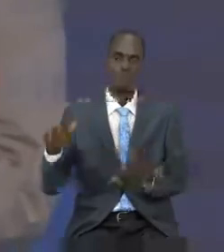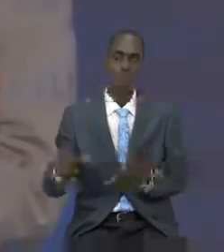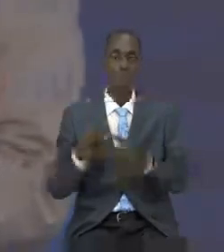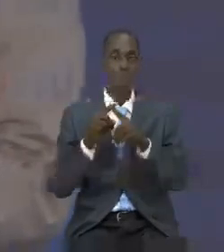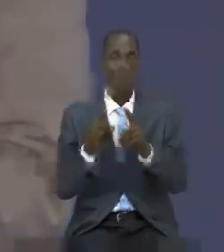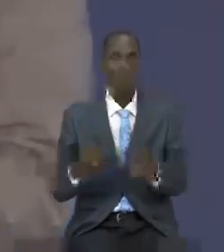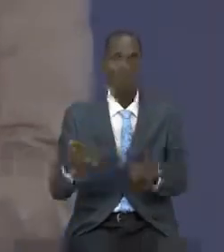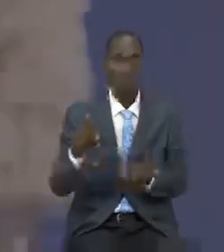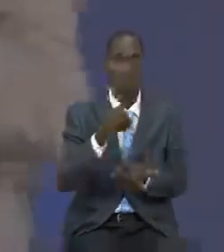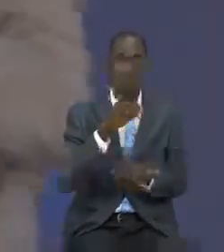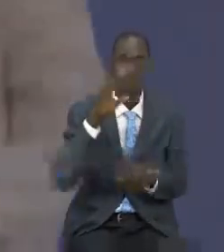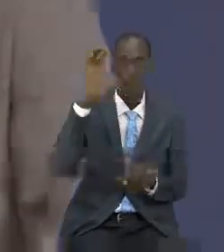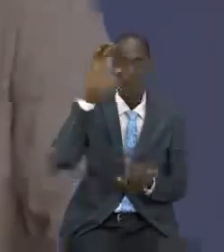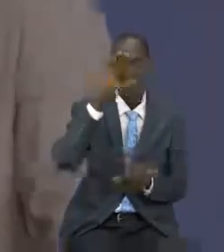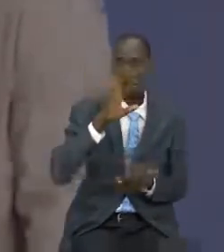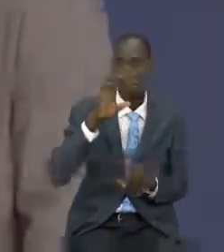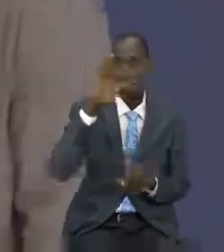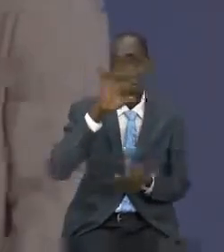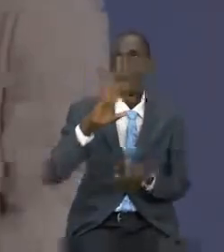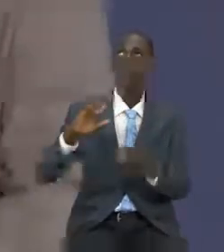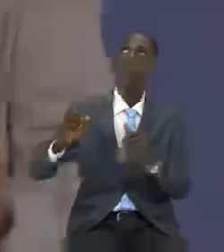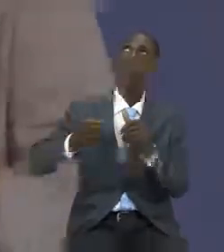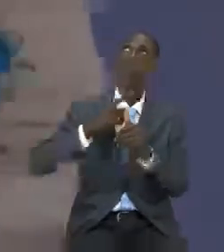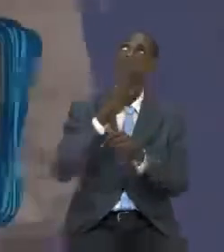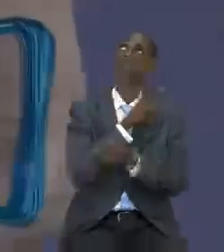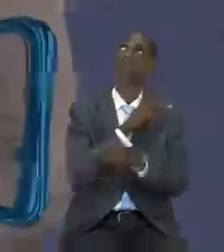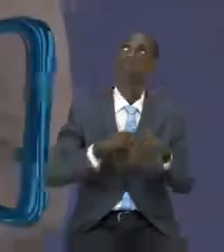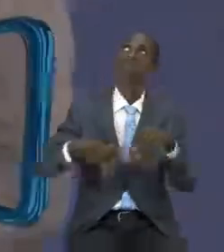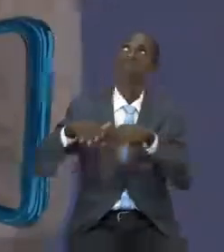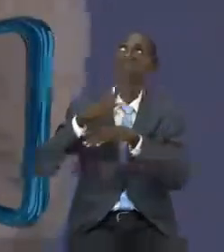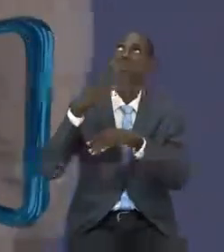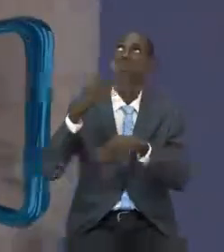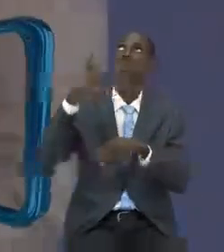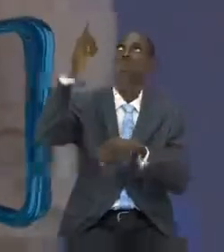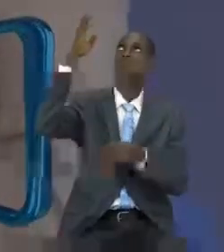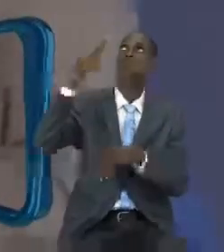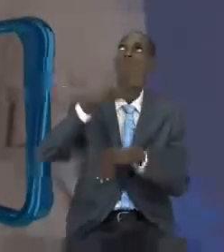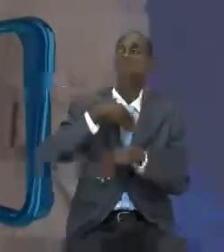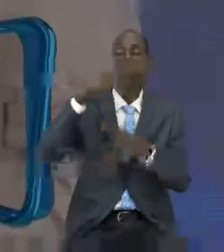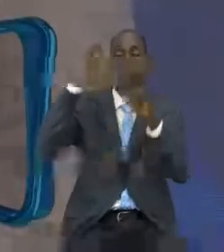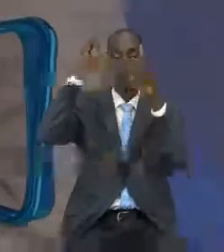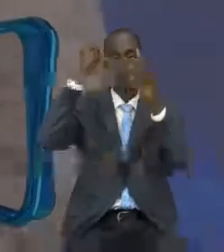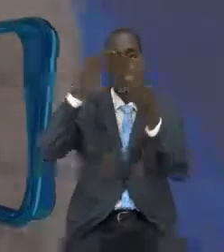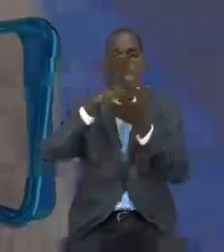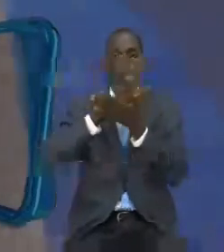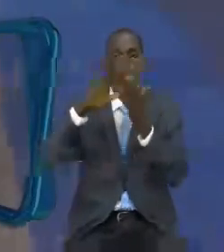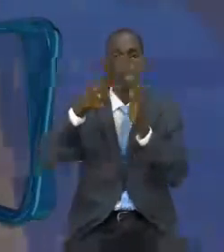ye first the kingdom of God and his righteousness, and